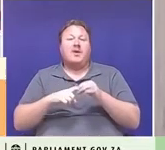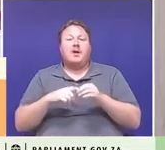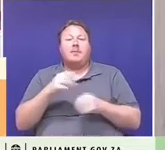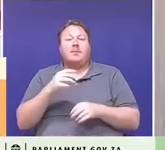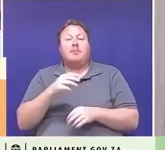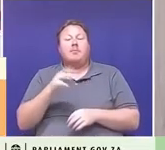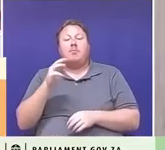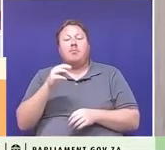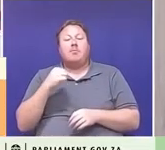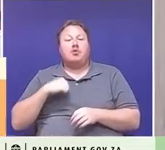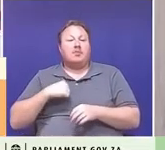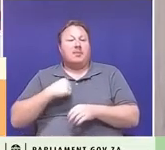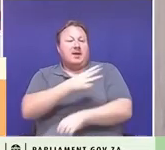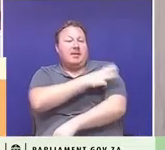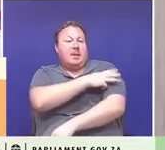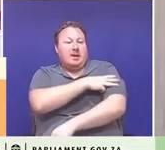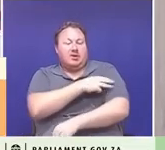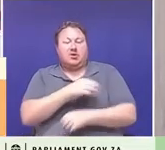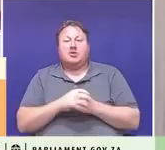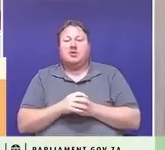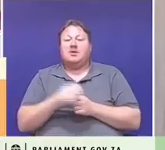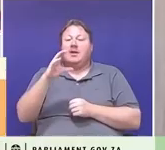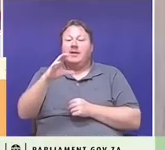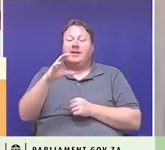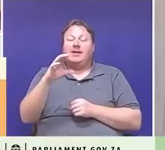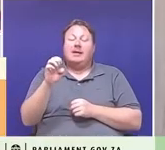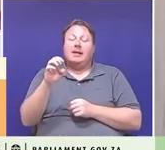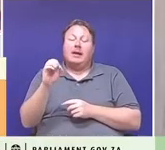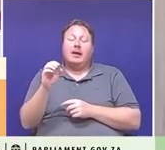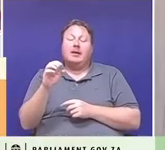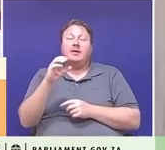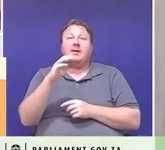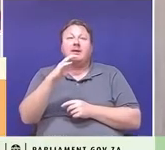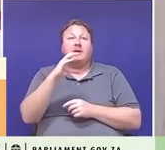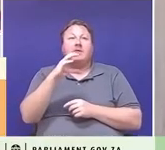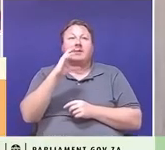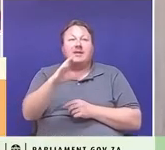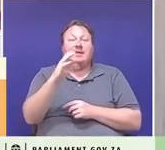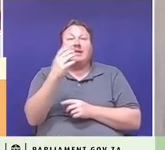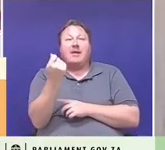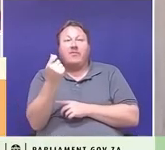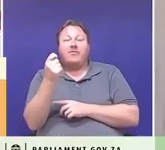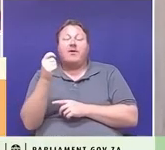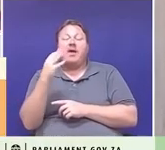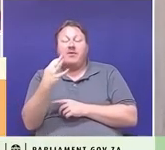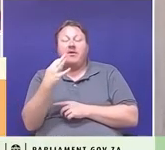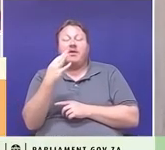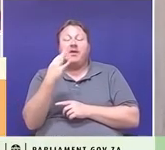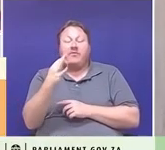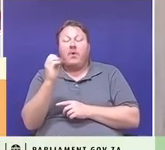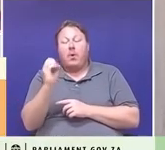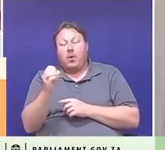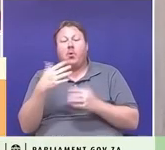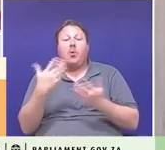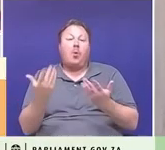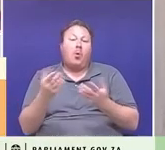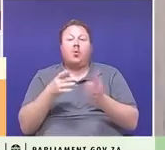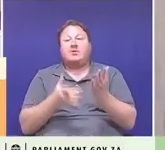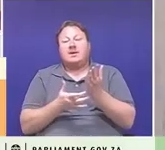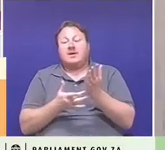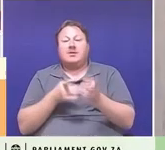manager, suitably qualified chief financial officer, or a suitably qualified technical director